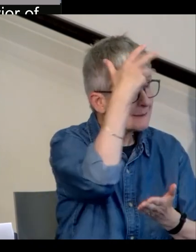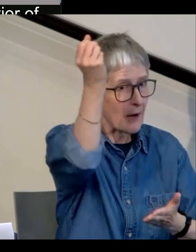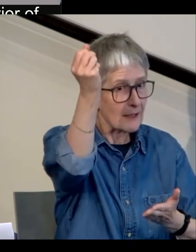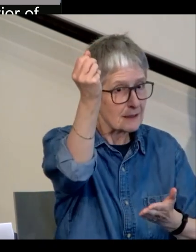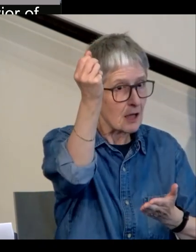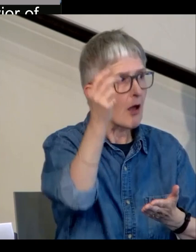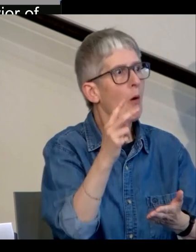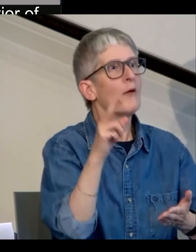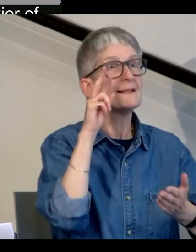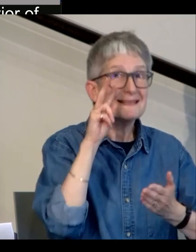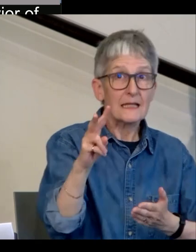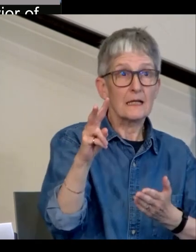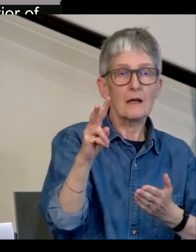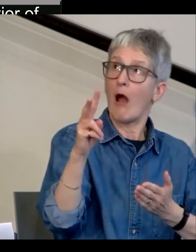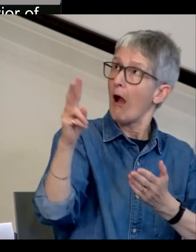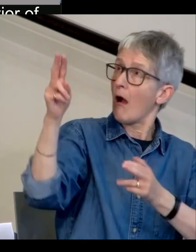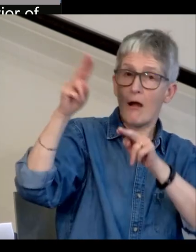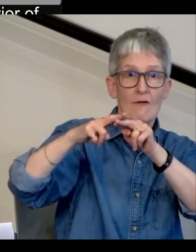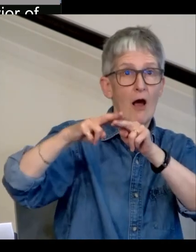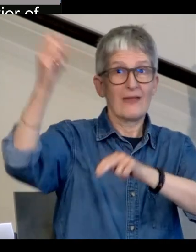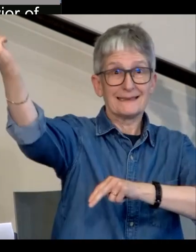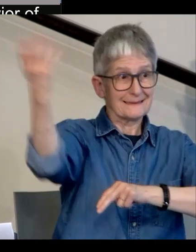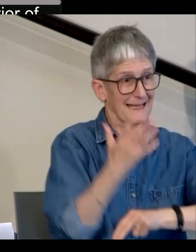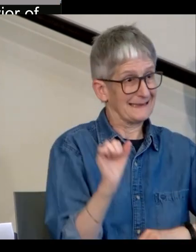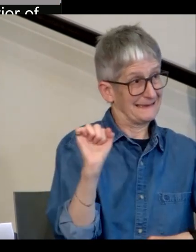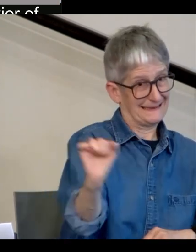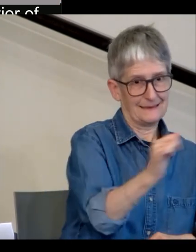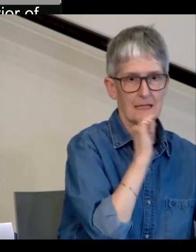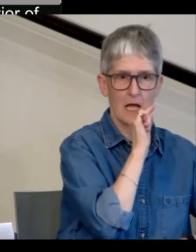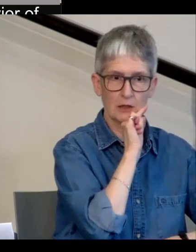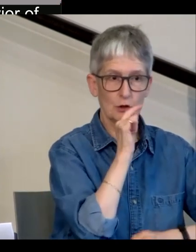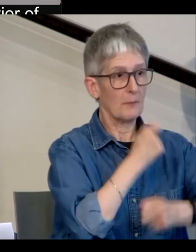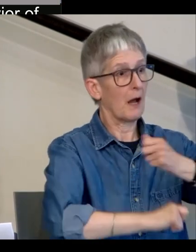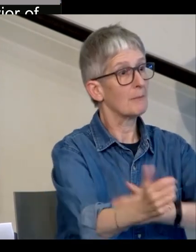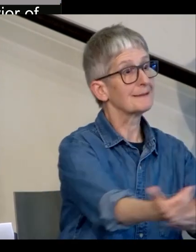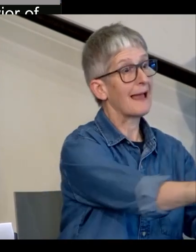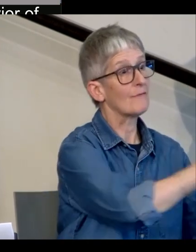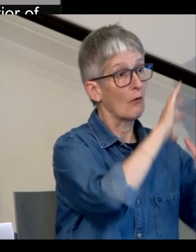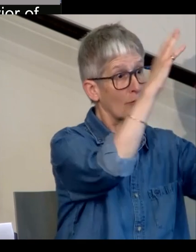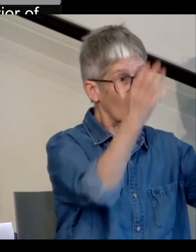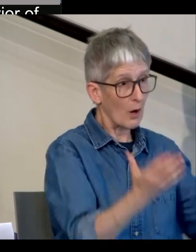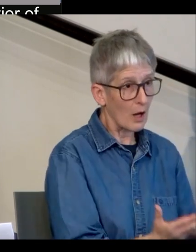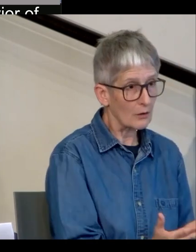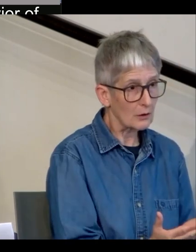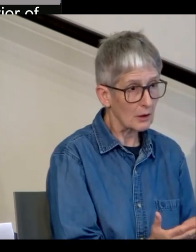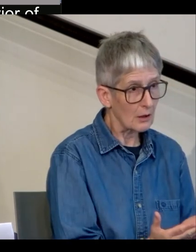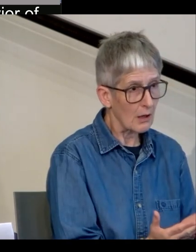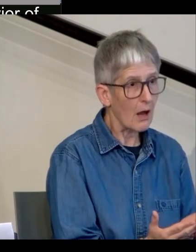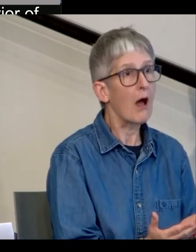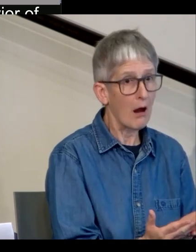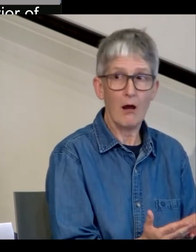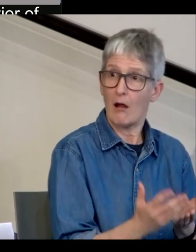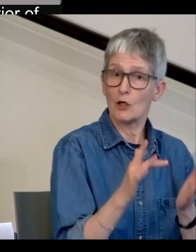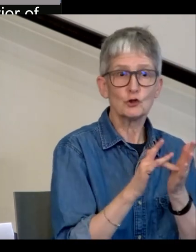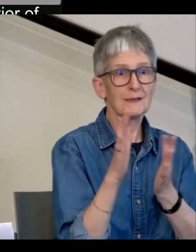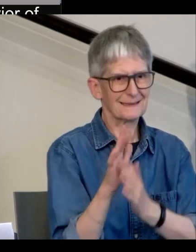and testify that the Father has sent his Son to be the Savior of the world. If anyone acknowledges that Jesus